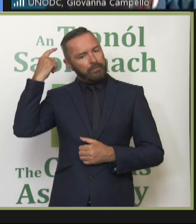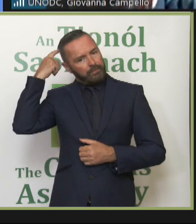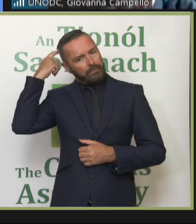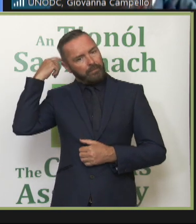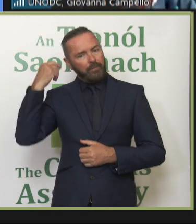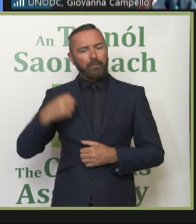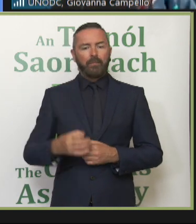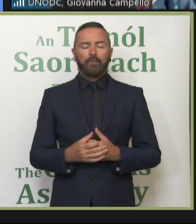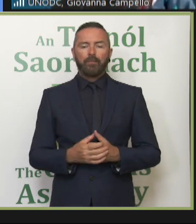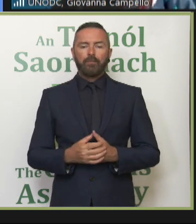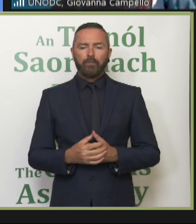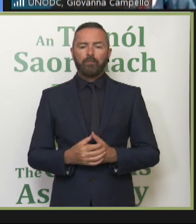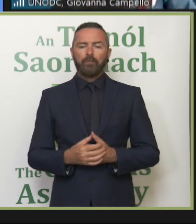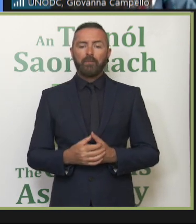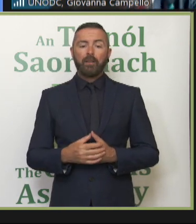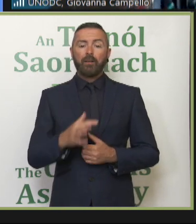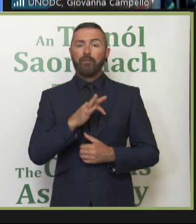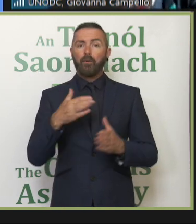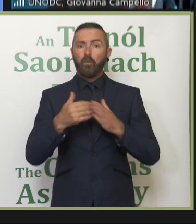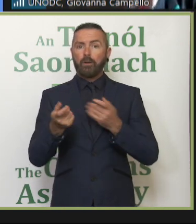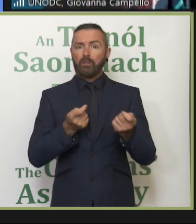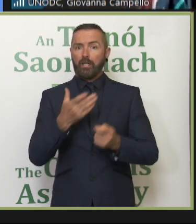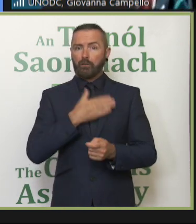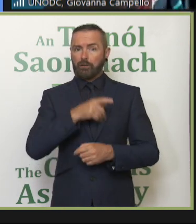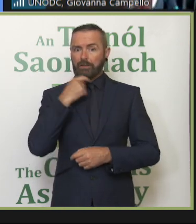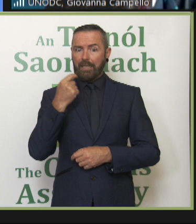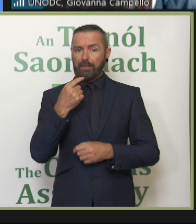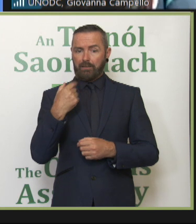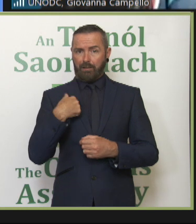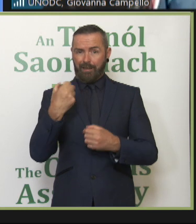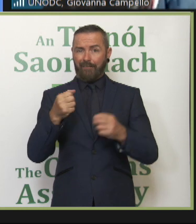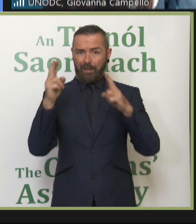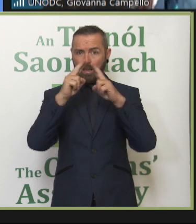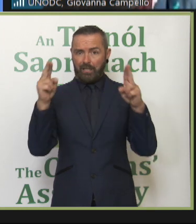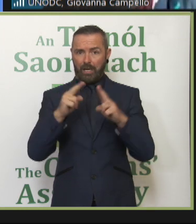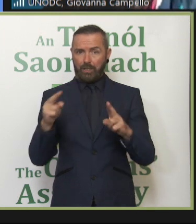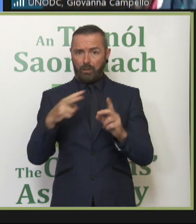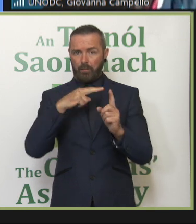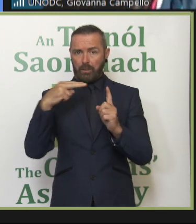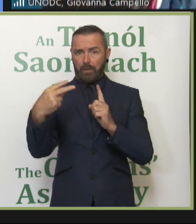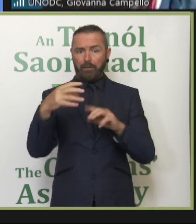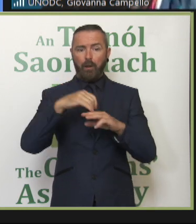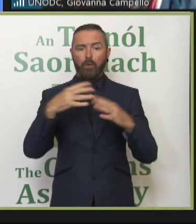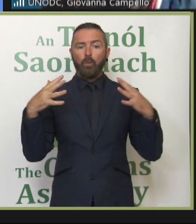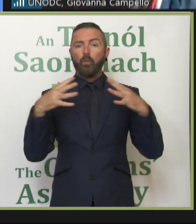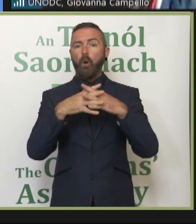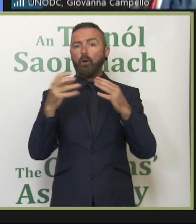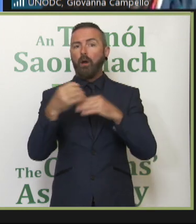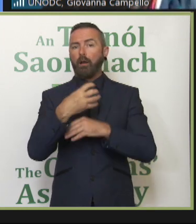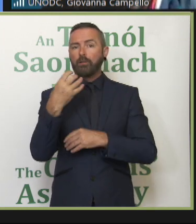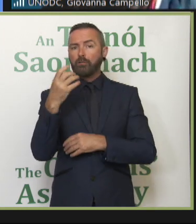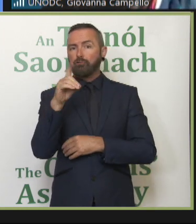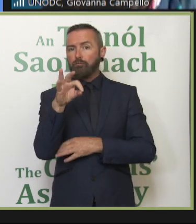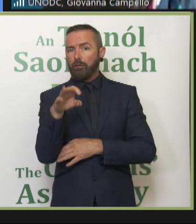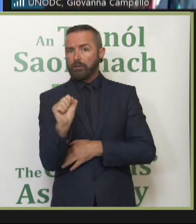I pick up from what the chair just said. You know, an international perspective on the war on drugs. You will not find the words war on